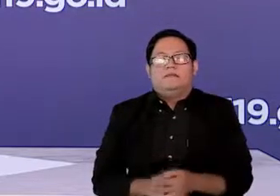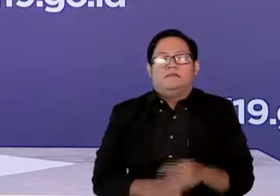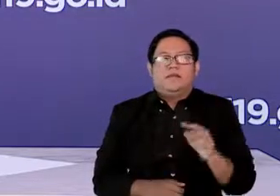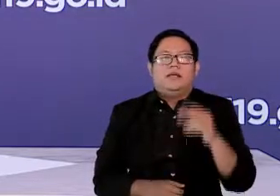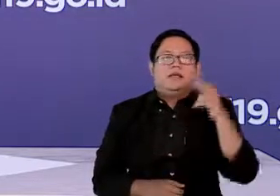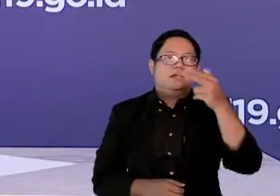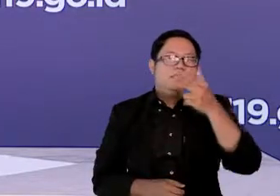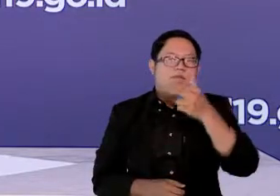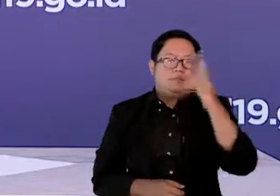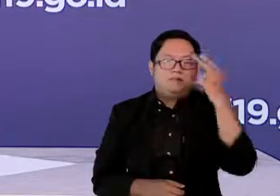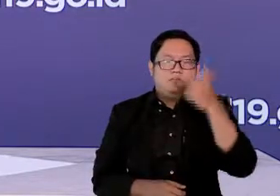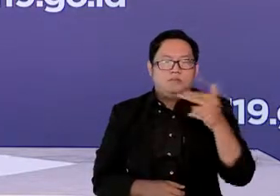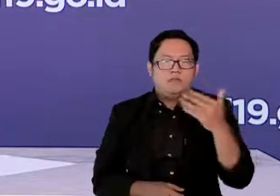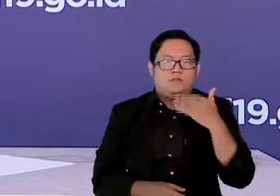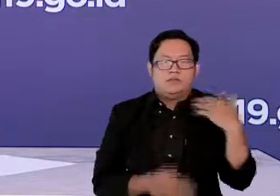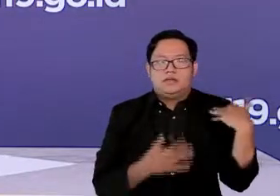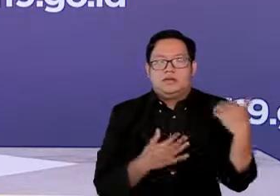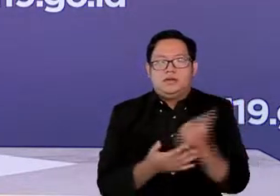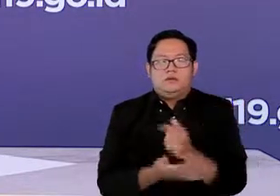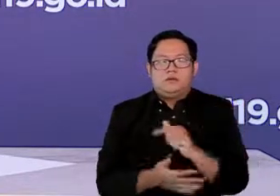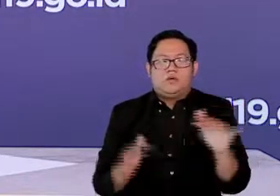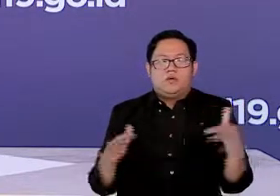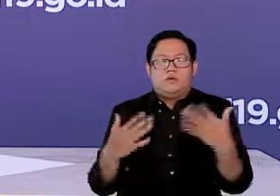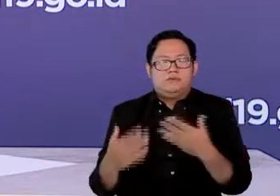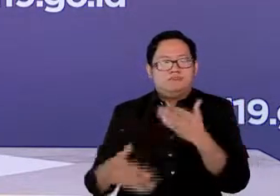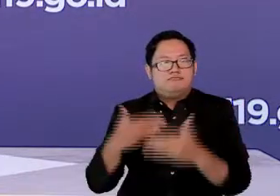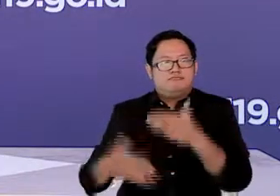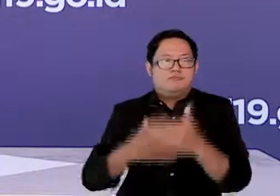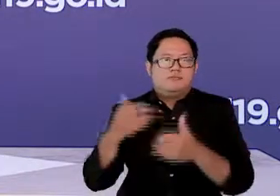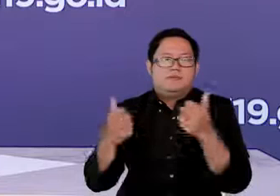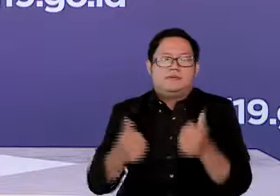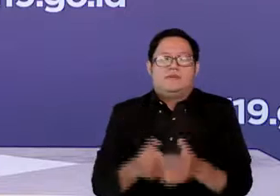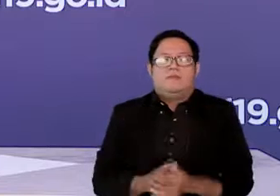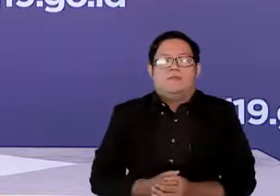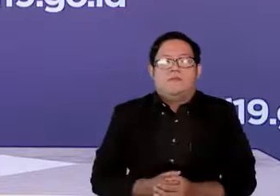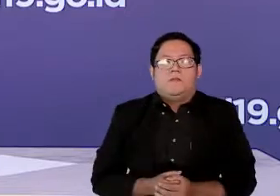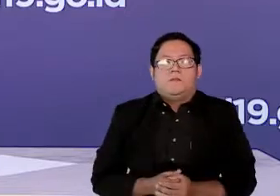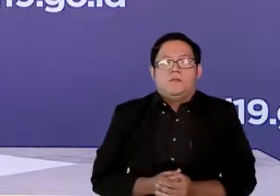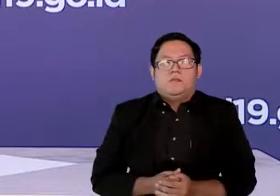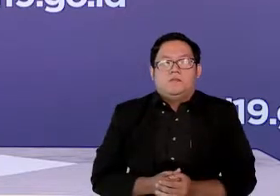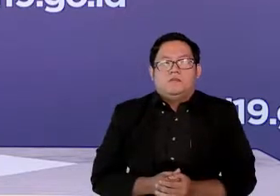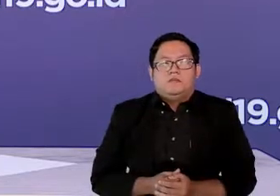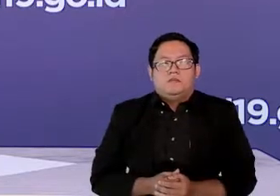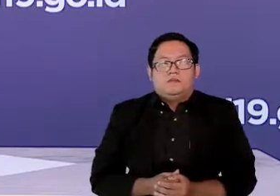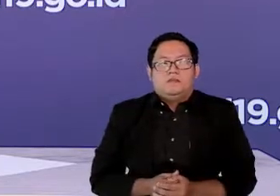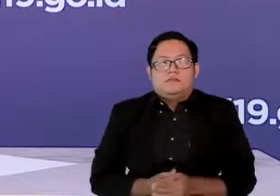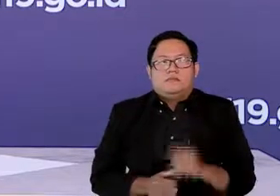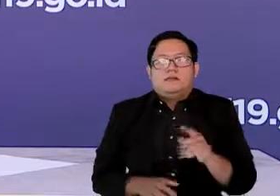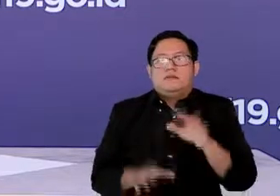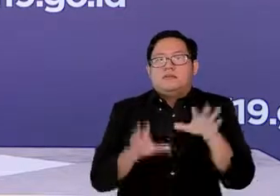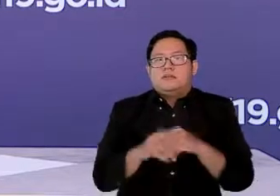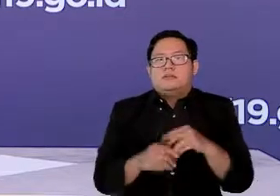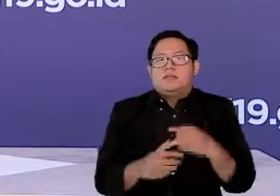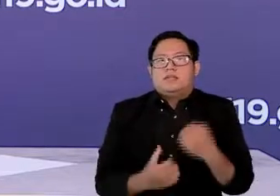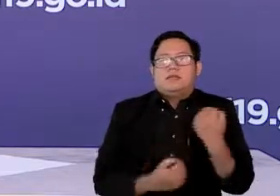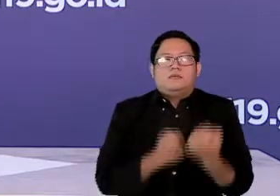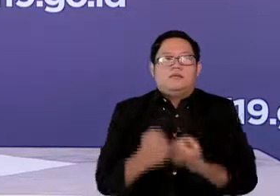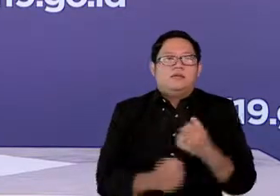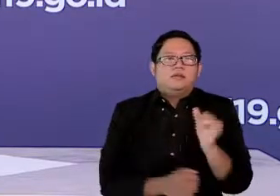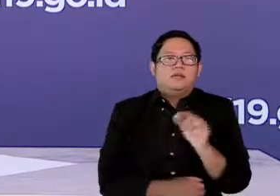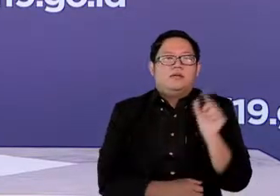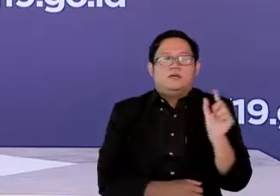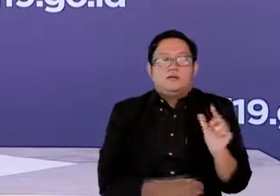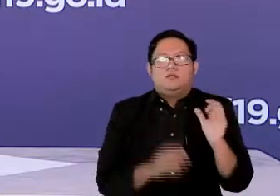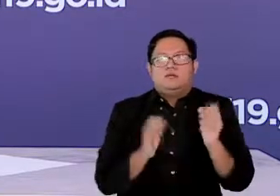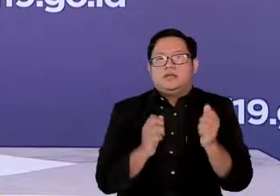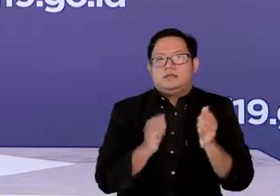out of this event. And given that we have remained stable amidst the third wave trends since in other countries across the